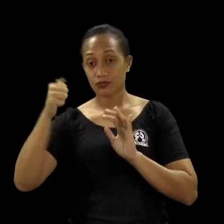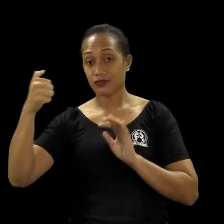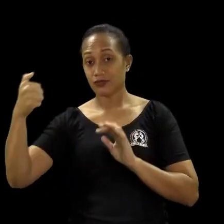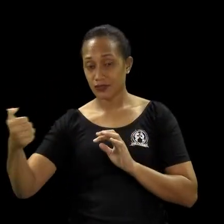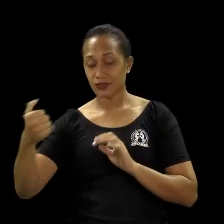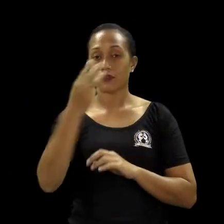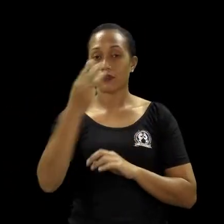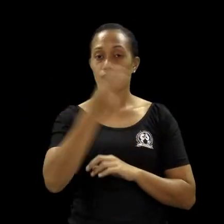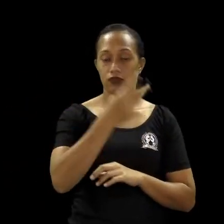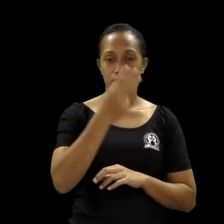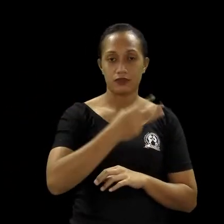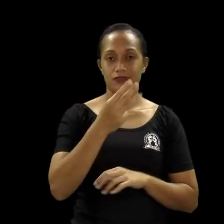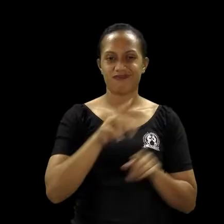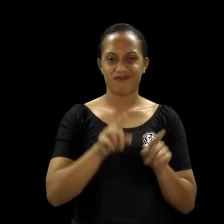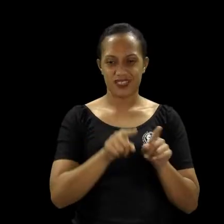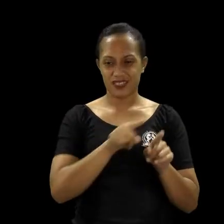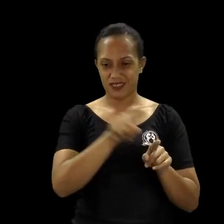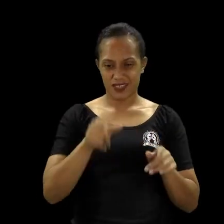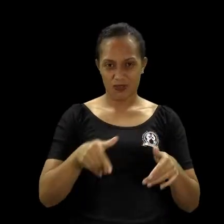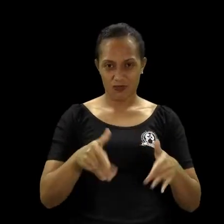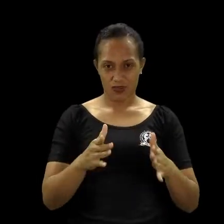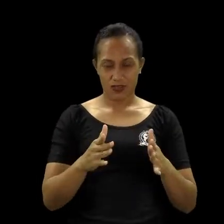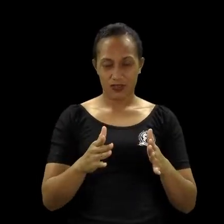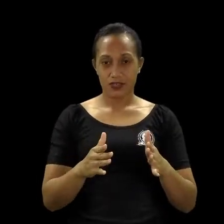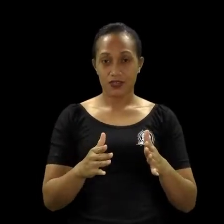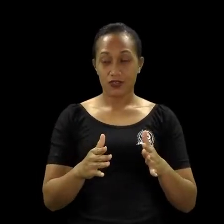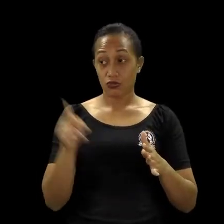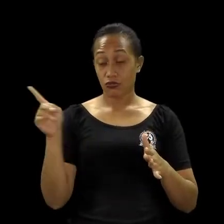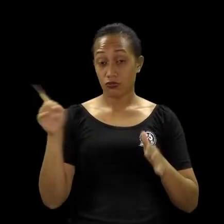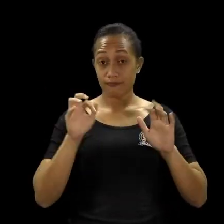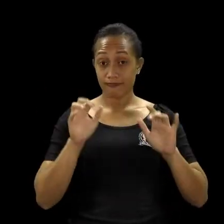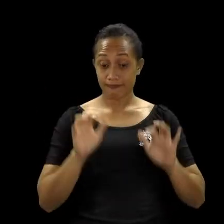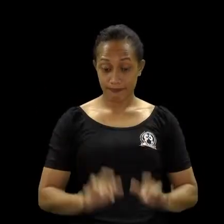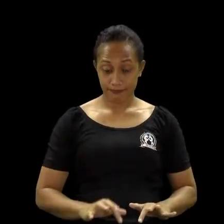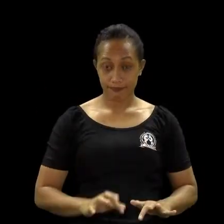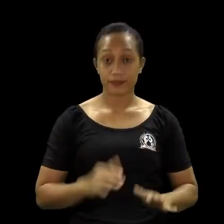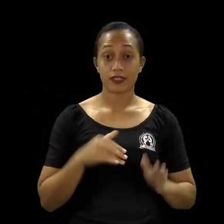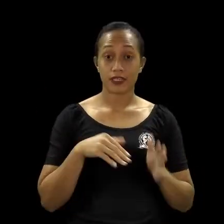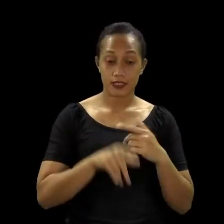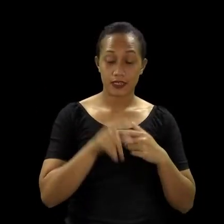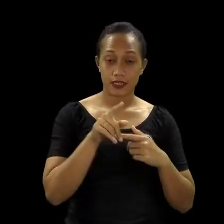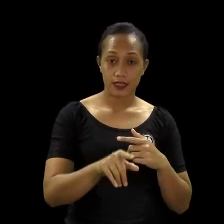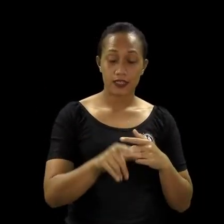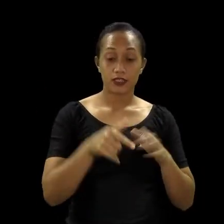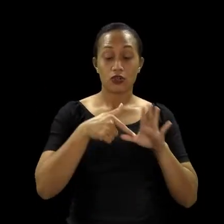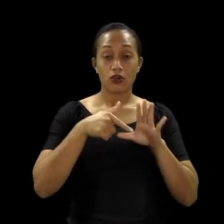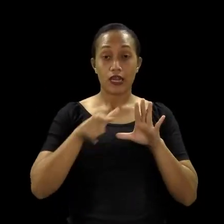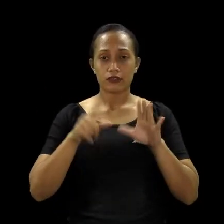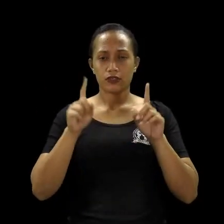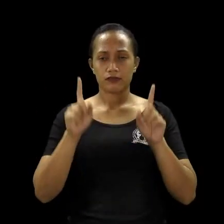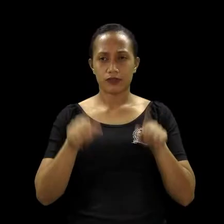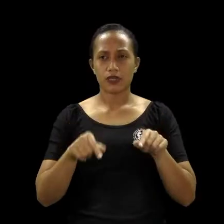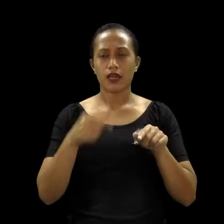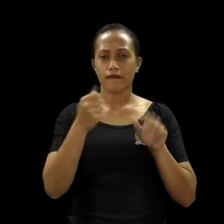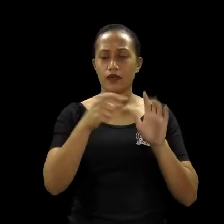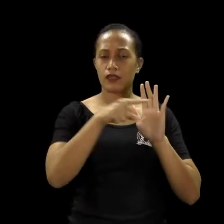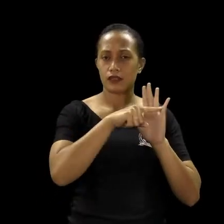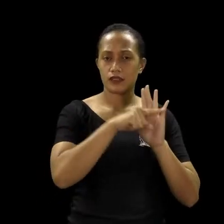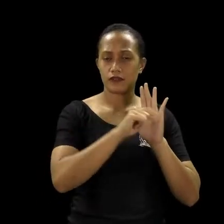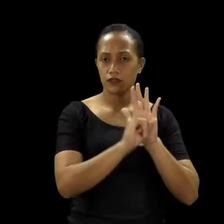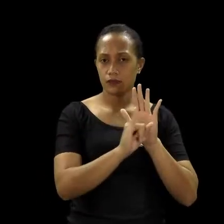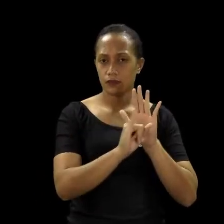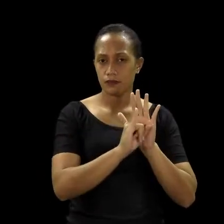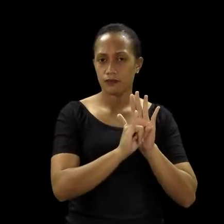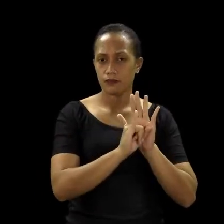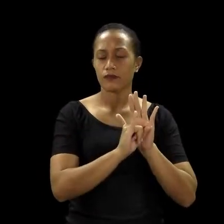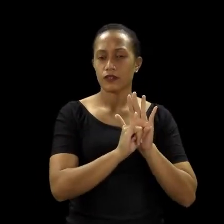got our 13, right, just like that. So when I computed all of this inside the parentheses, so outside the parentheses I still have the negative sign, but when I